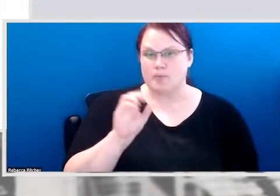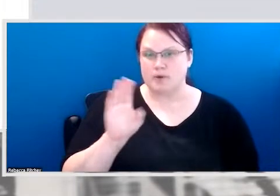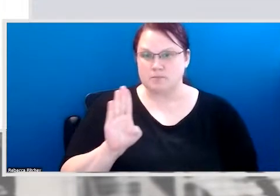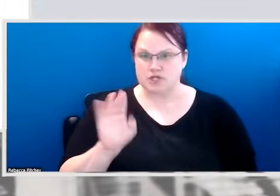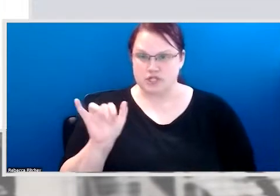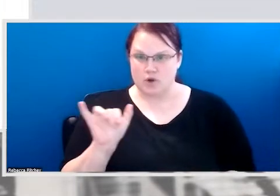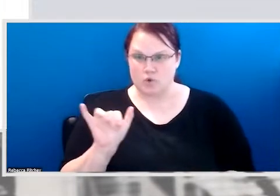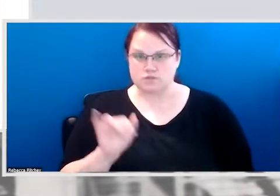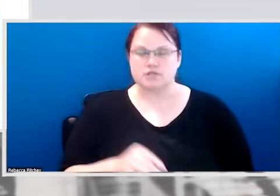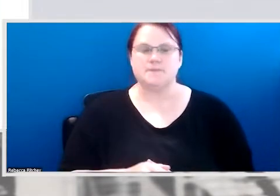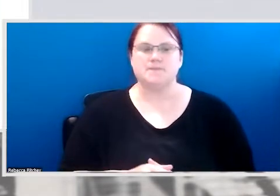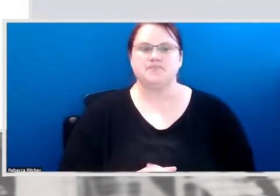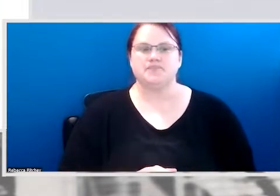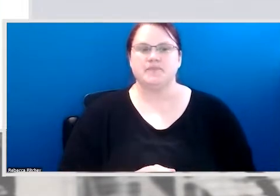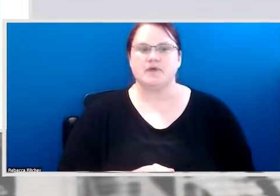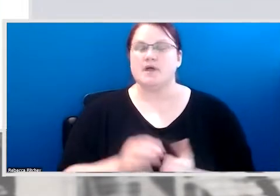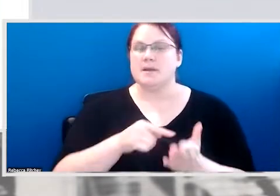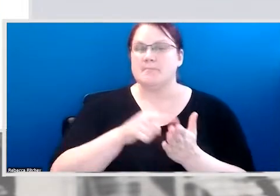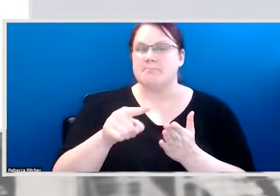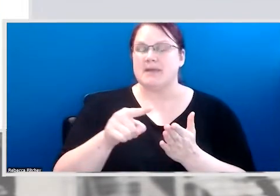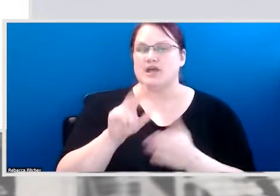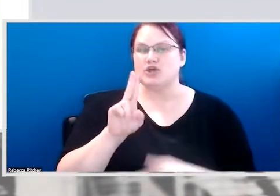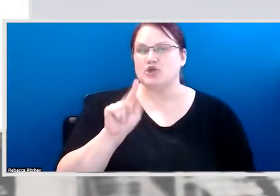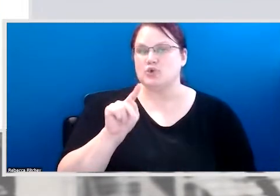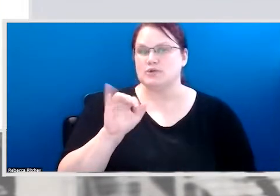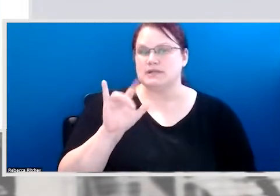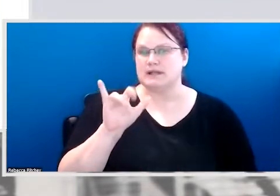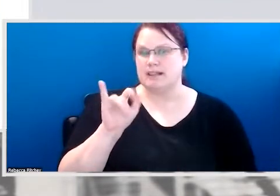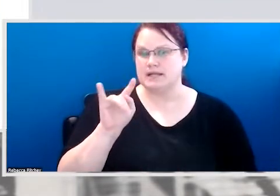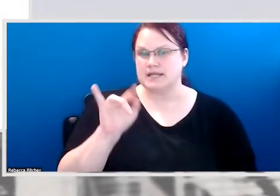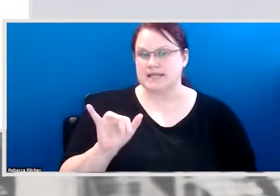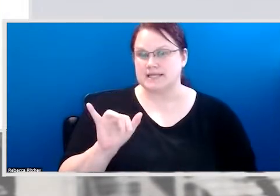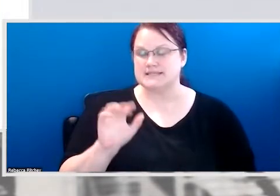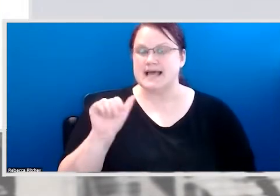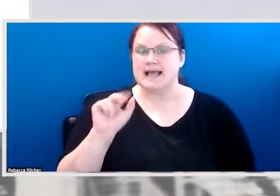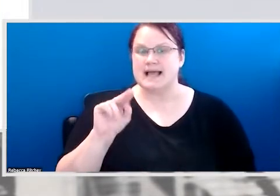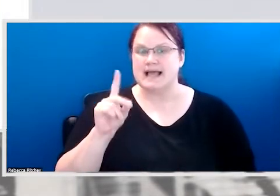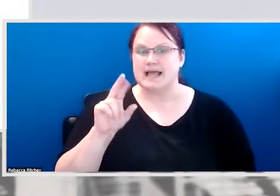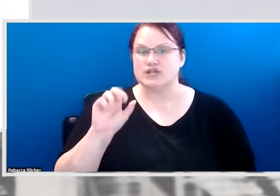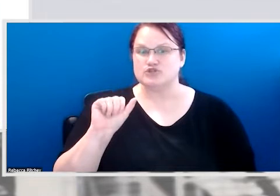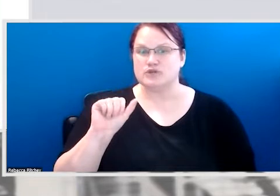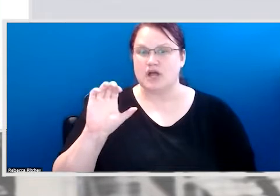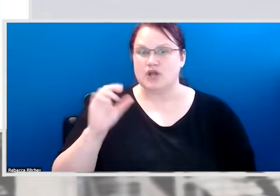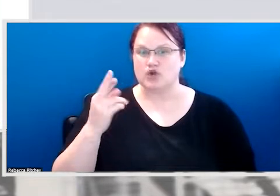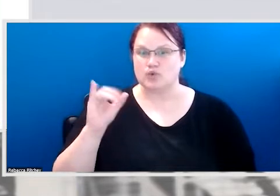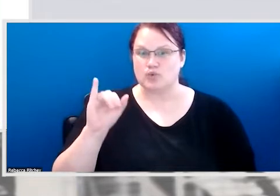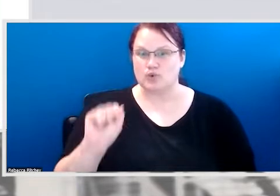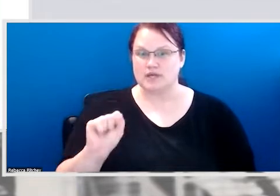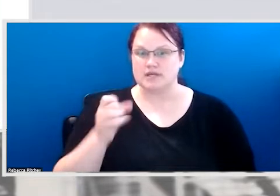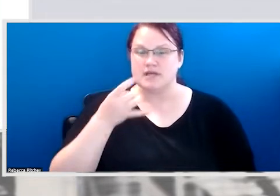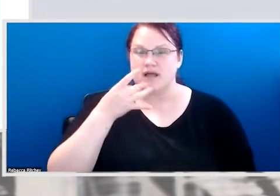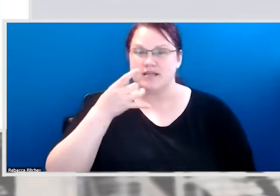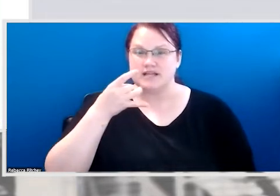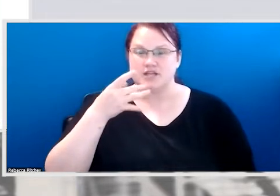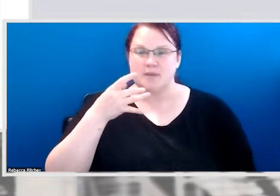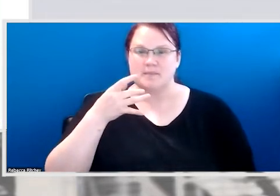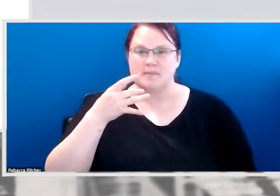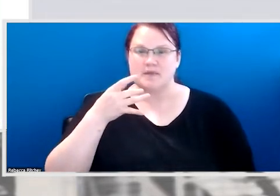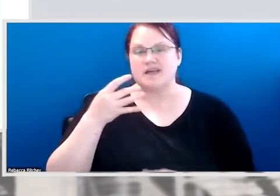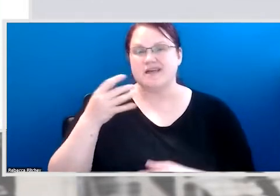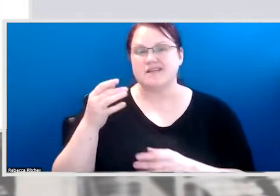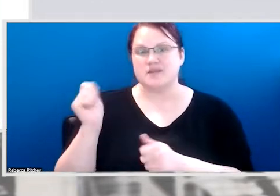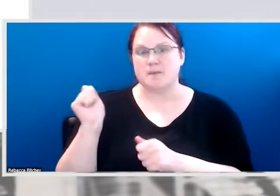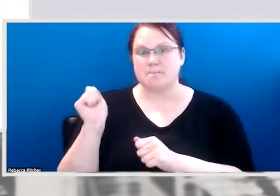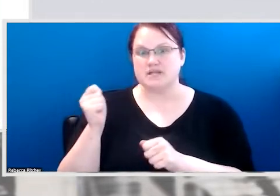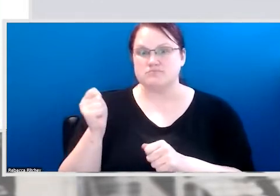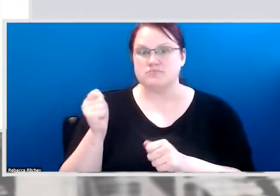We also pay for our utilities. So while Andrea and Chris work on putting lights up in the ball fields, once those lights are